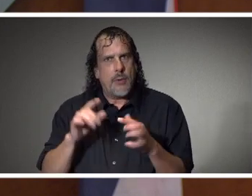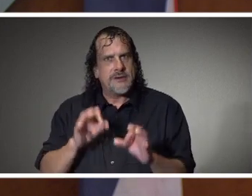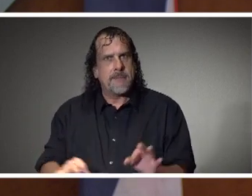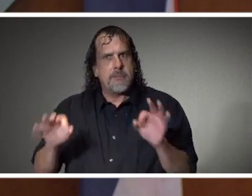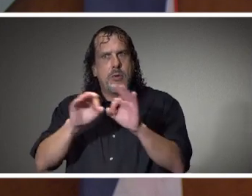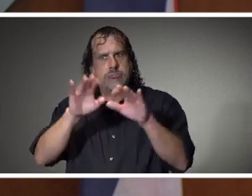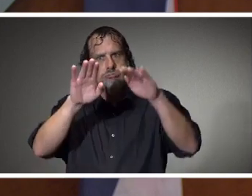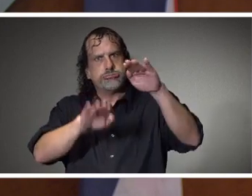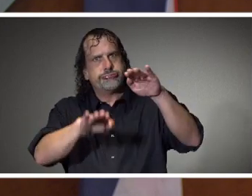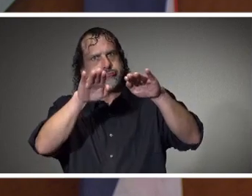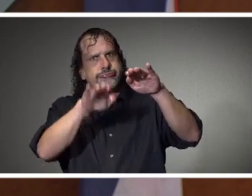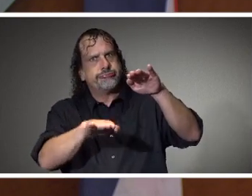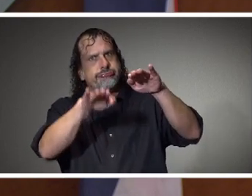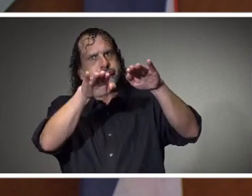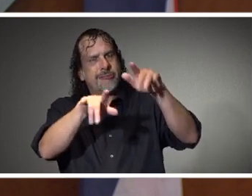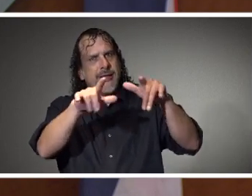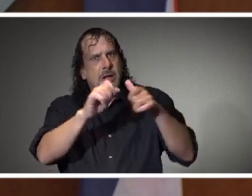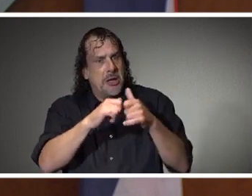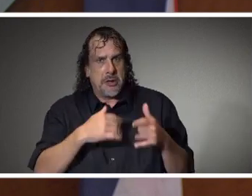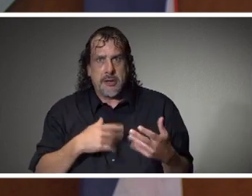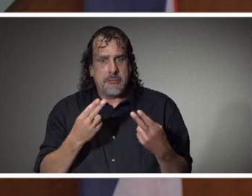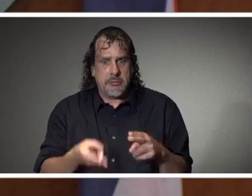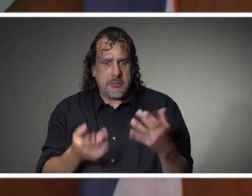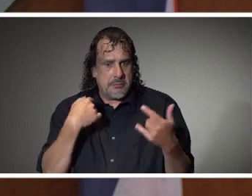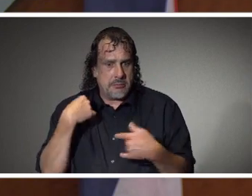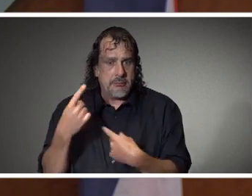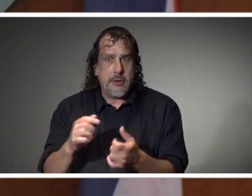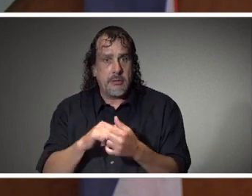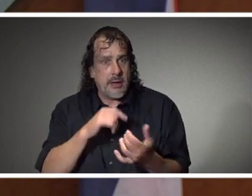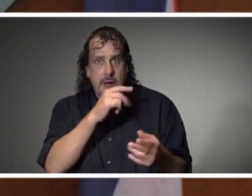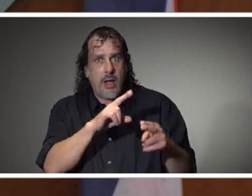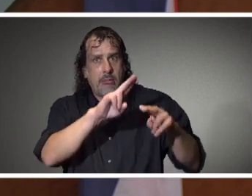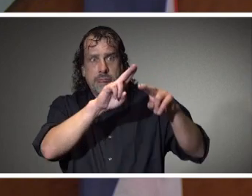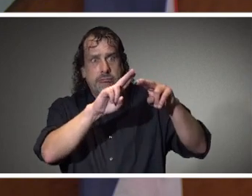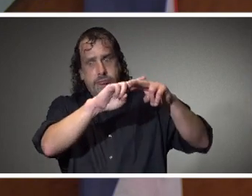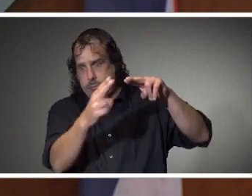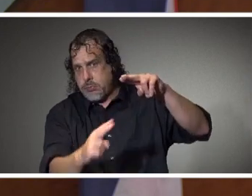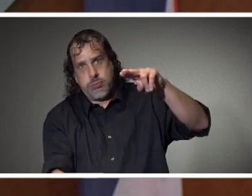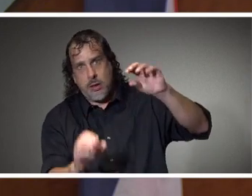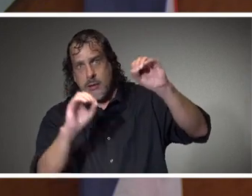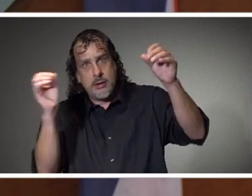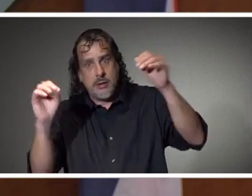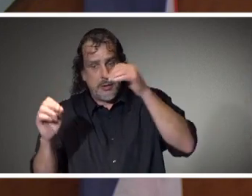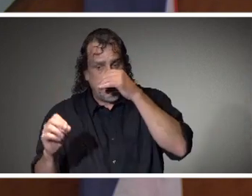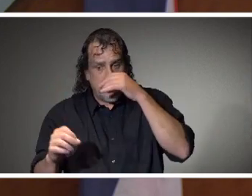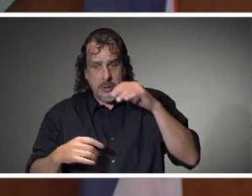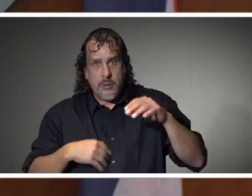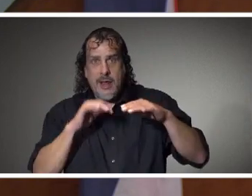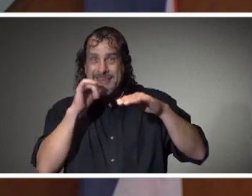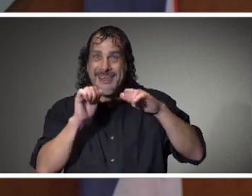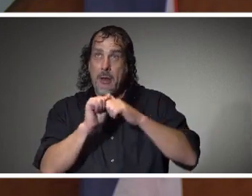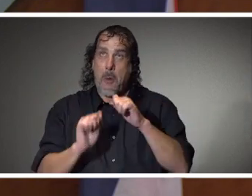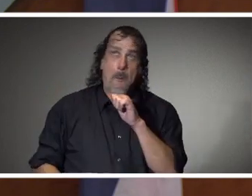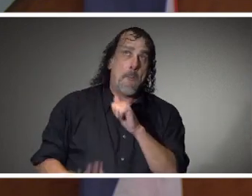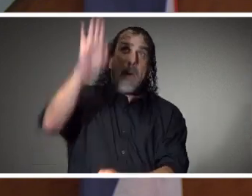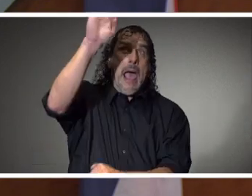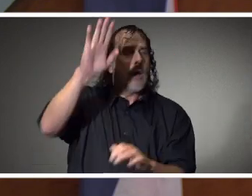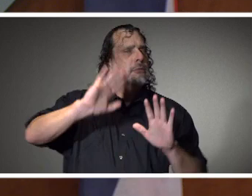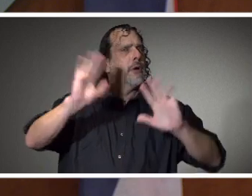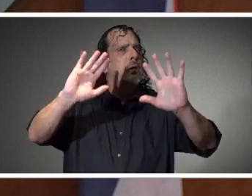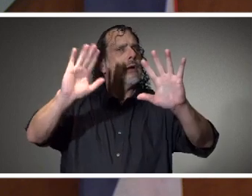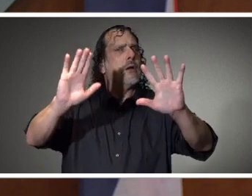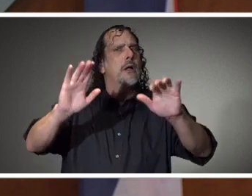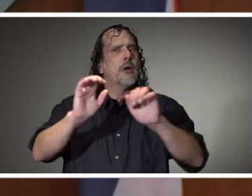so far, even with the cases not declining significantly, and I would certainly argue that we certainly hadn't seen a spike, we have seen a